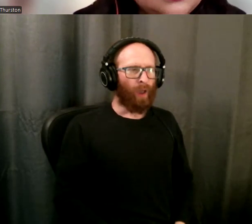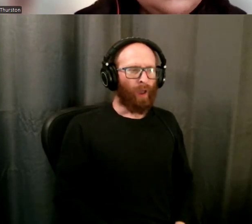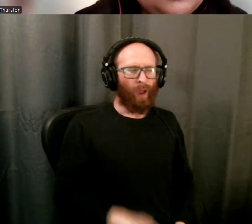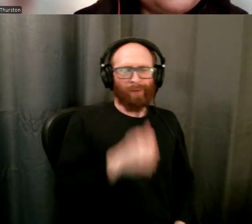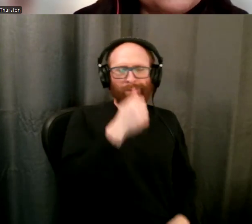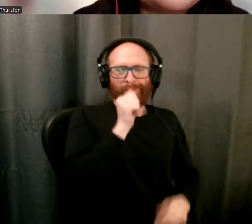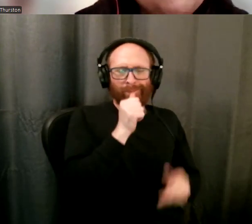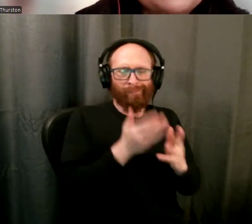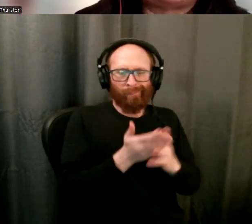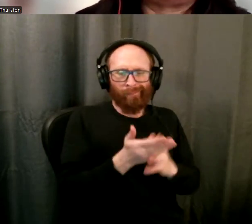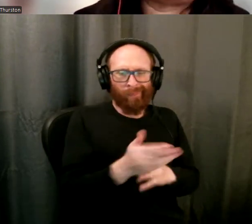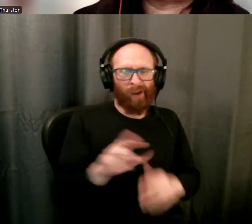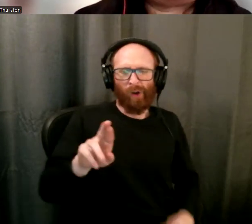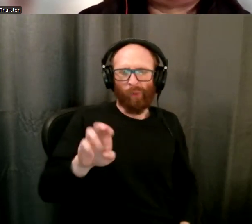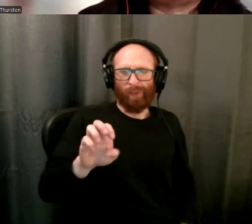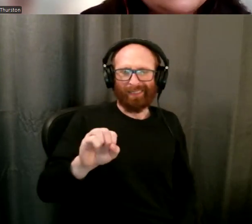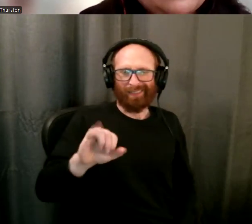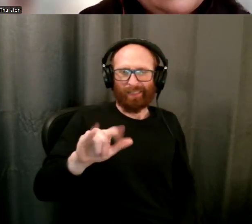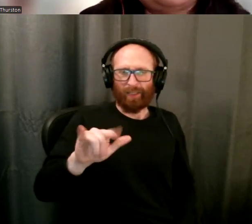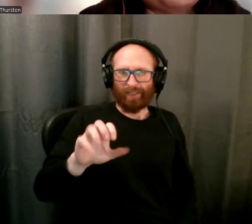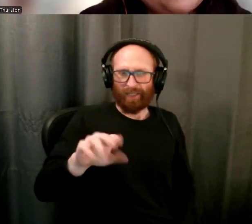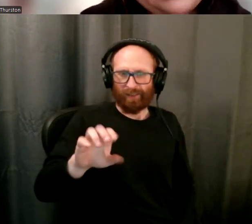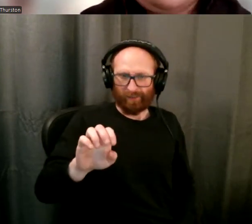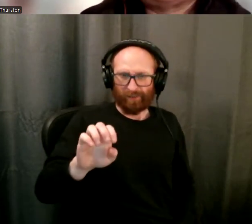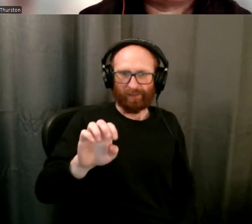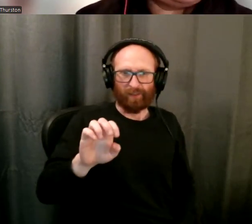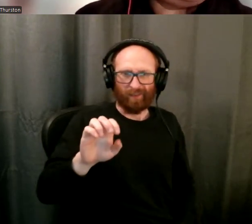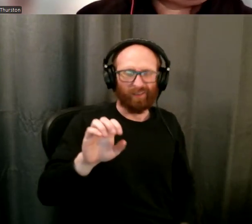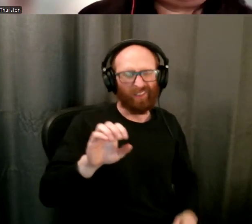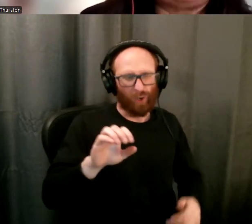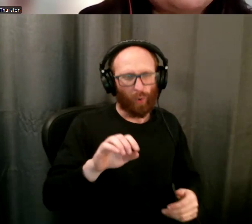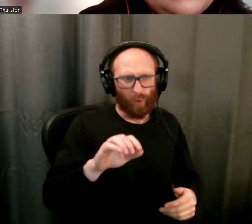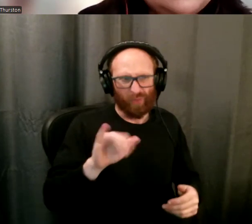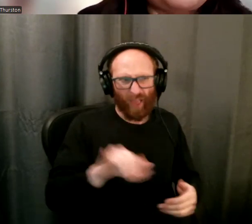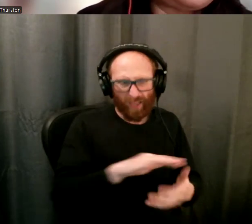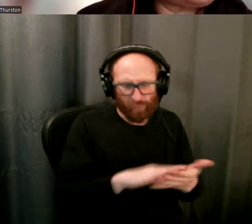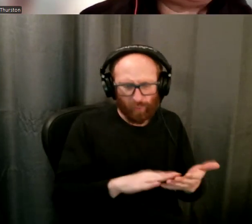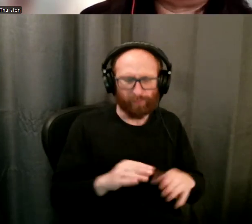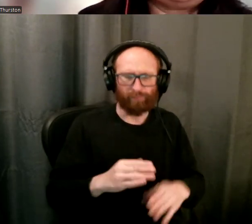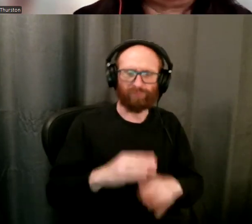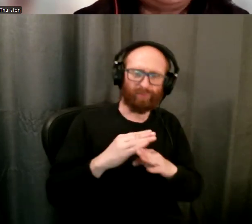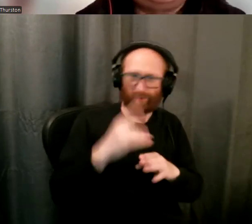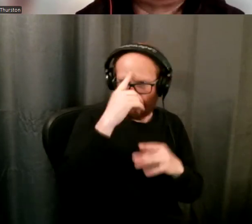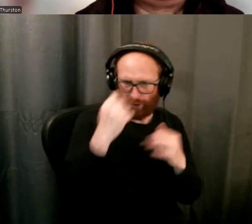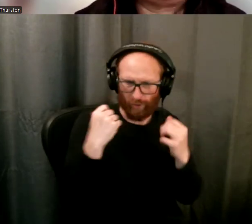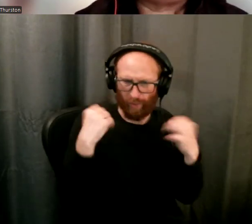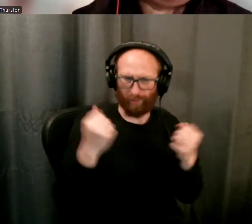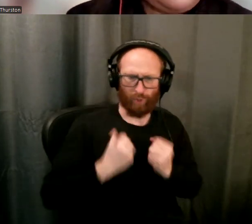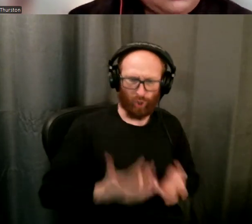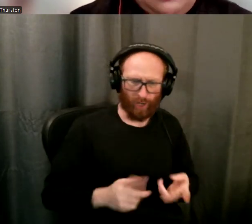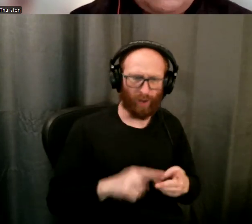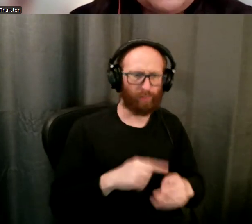which, those are the factors that prevents mental health, burned out, or even crisis, because we always think who